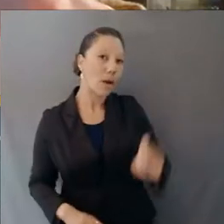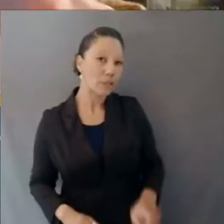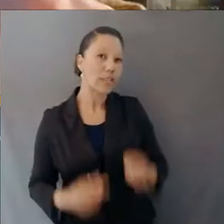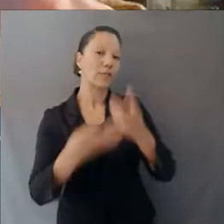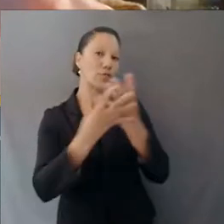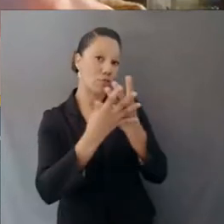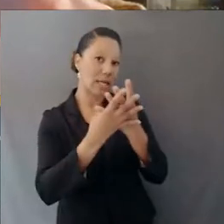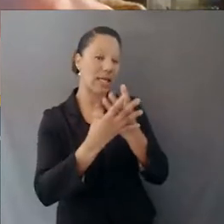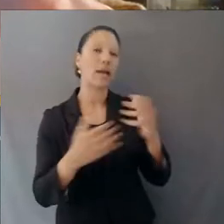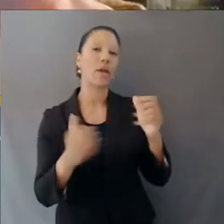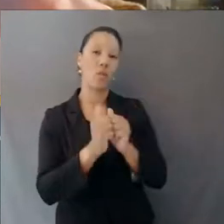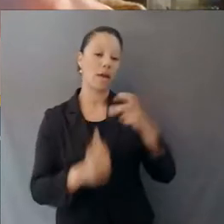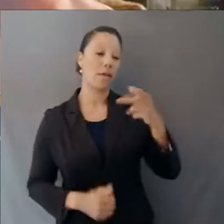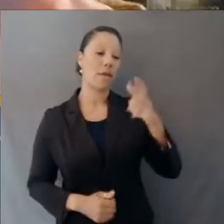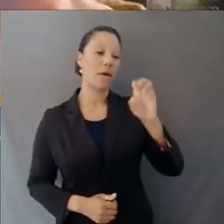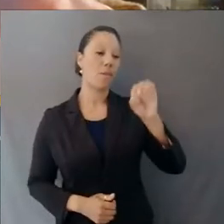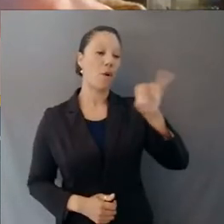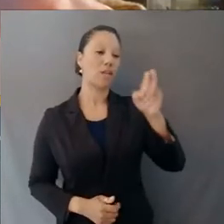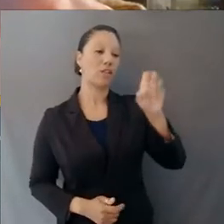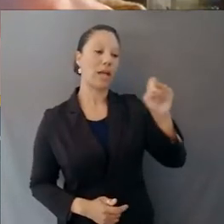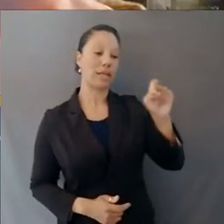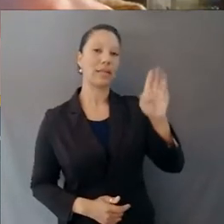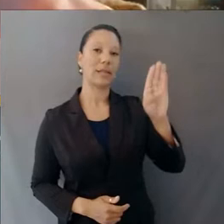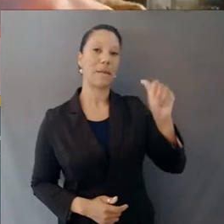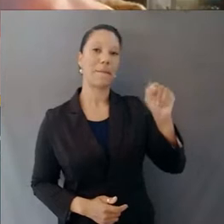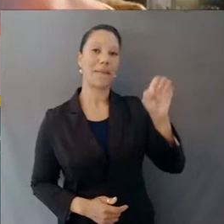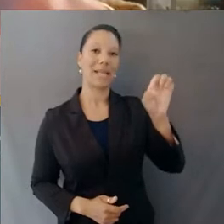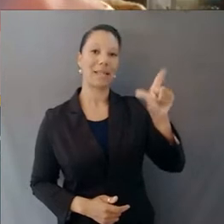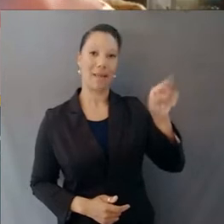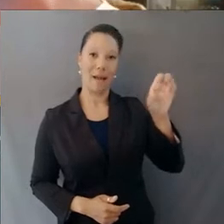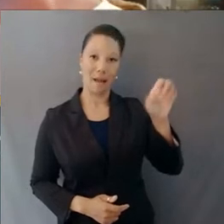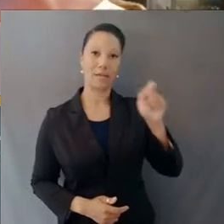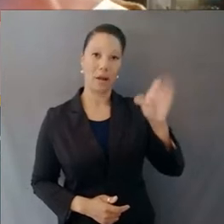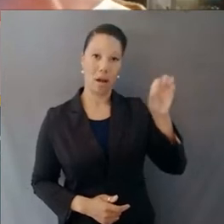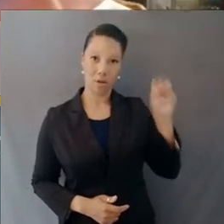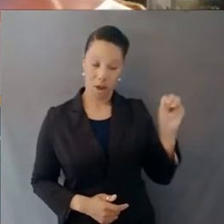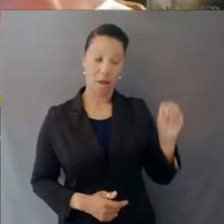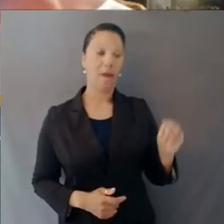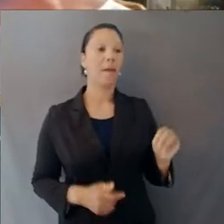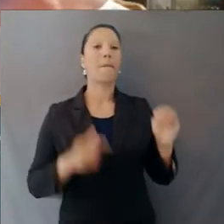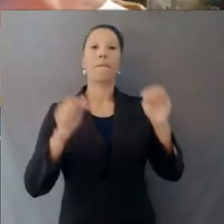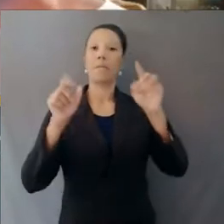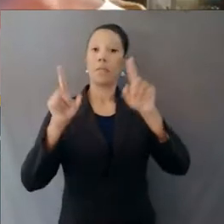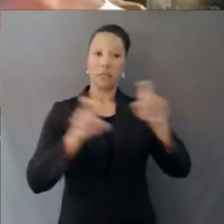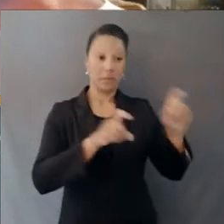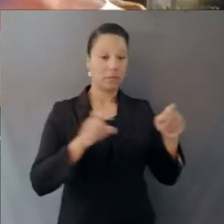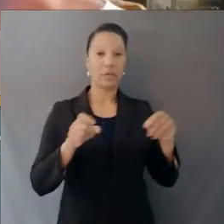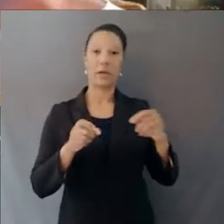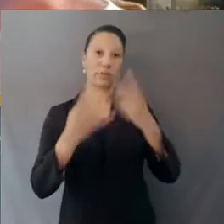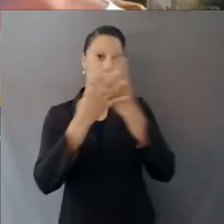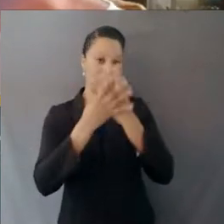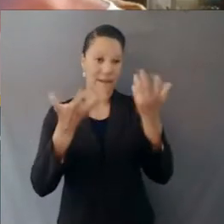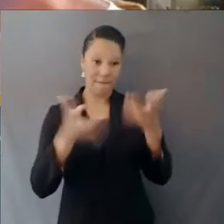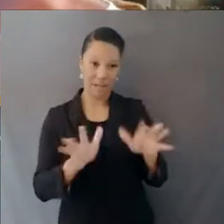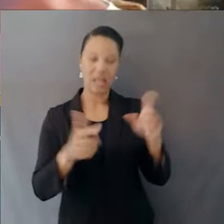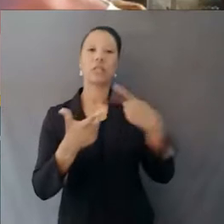projectbaseline.com. Once the screener is completed, participants will be eligible for an appointment at the mobile